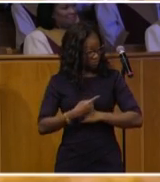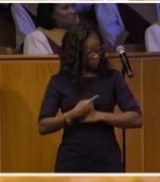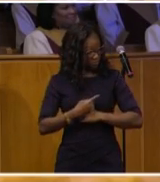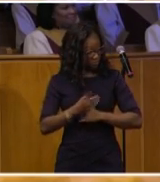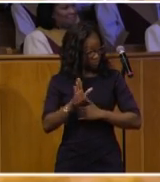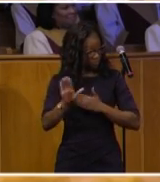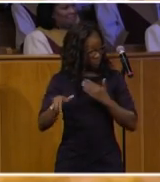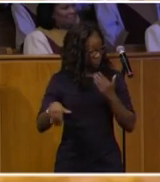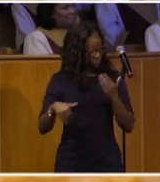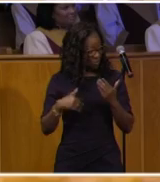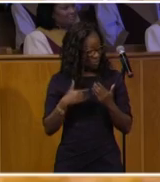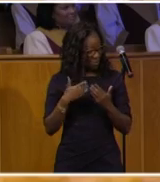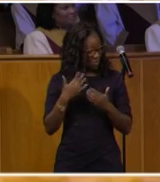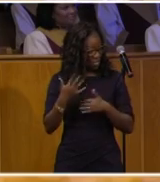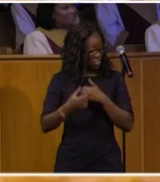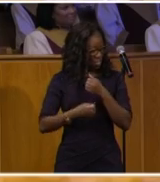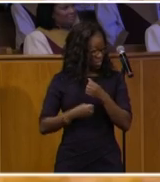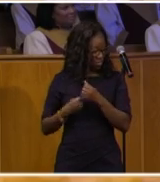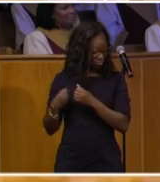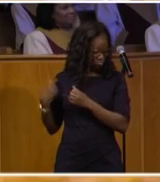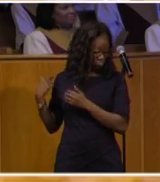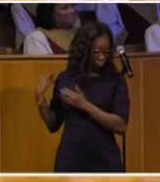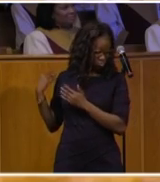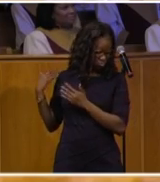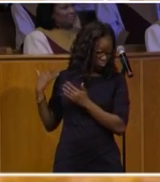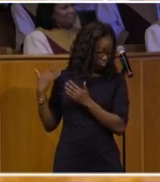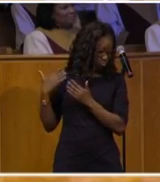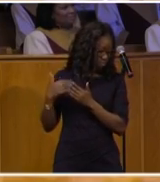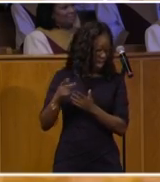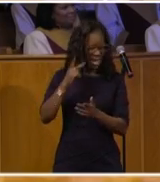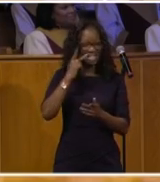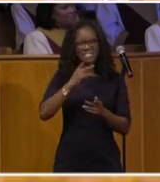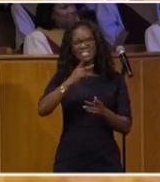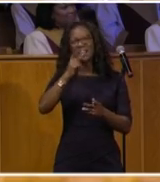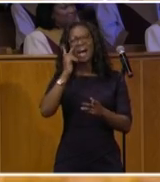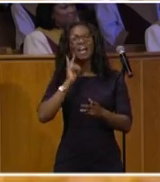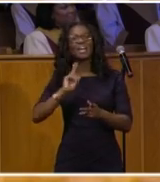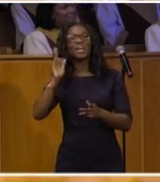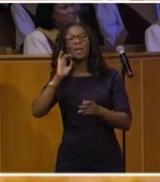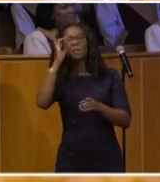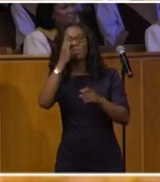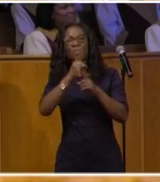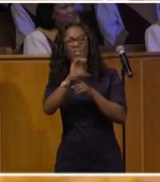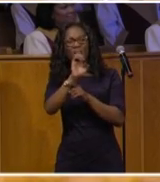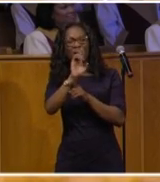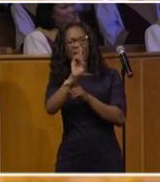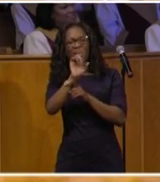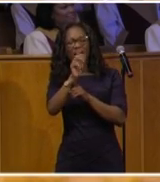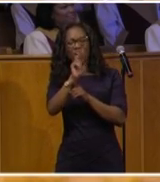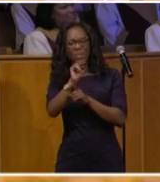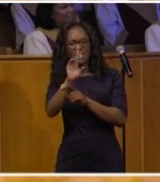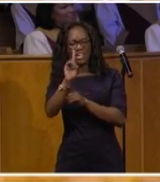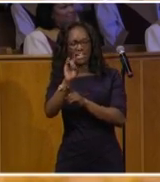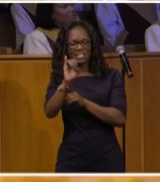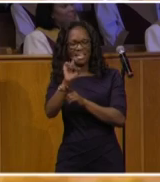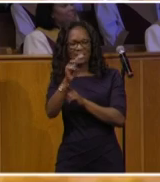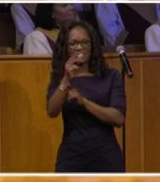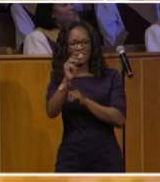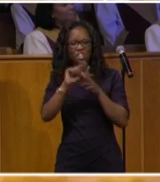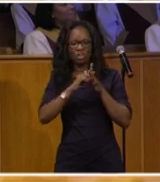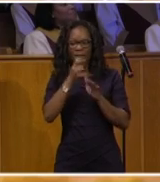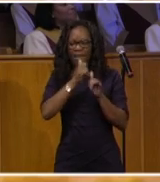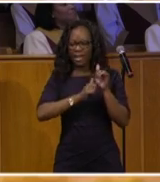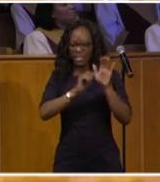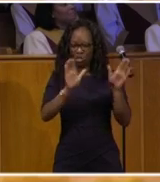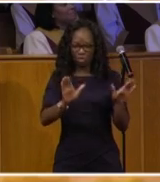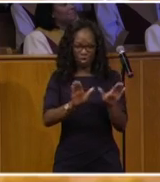all these years later, I can hear Brother Edward Dixon started nearly every service on